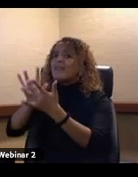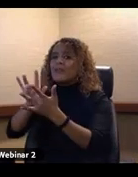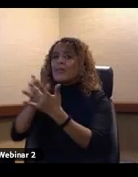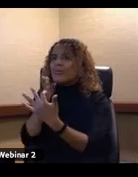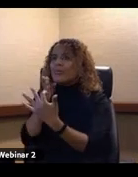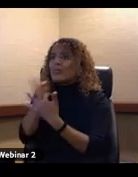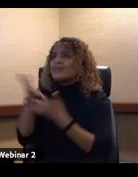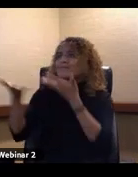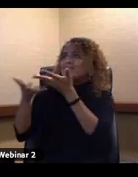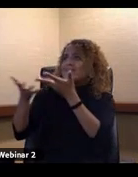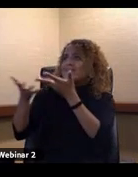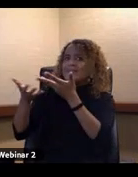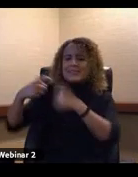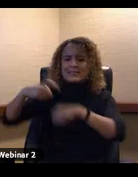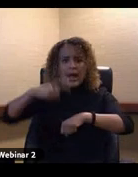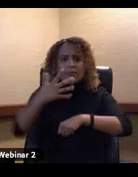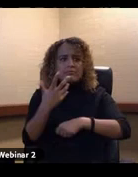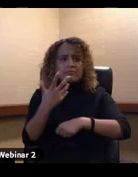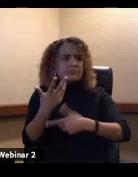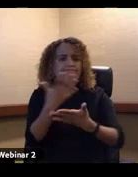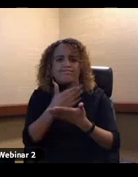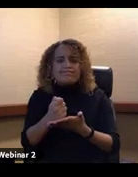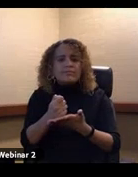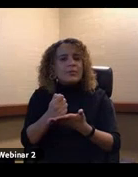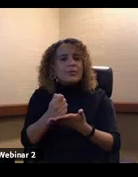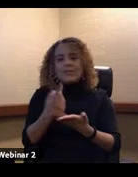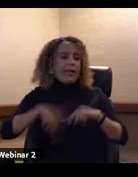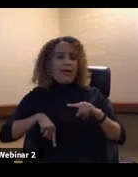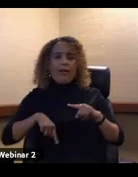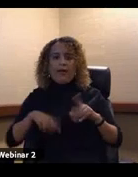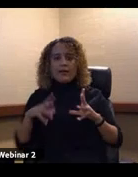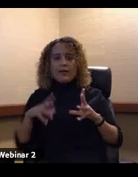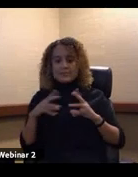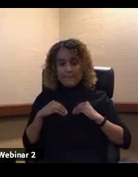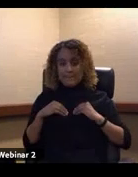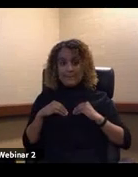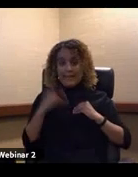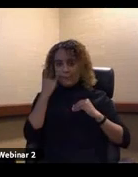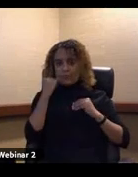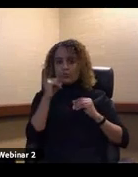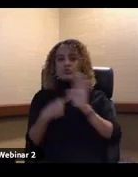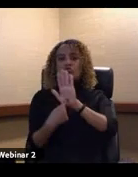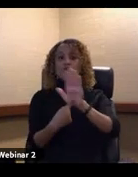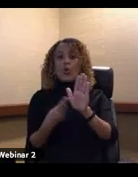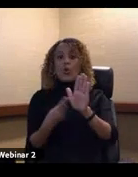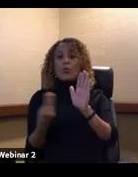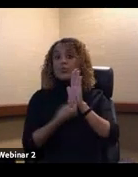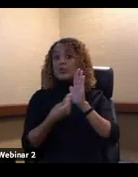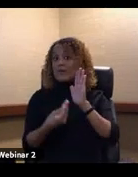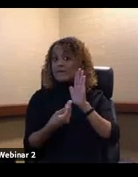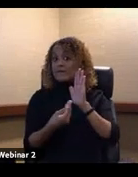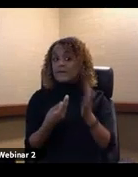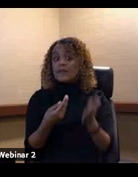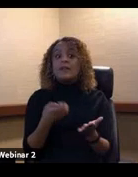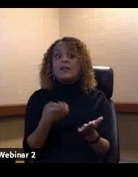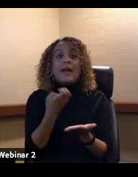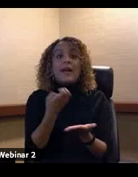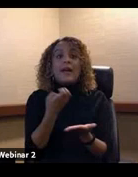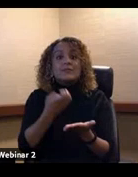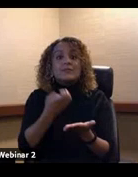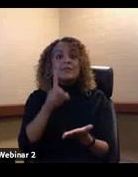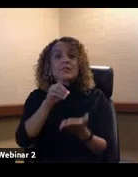to Grants.gov in a timely manner cannot be accepted if you don't show proof and documentation that you